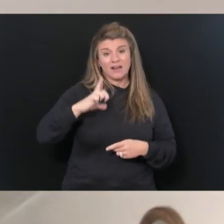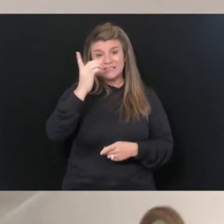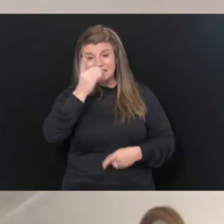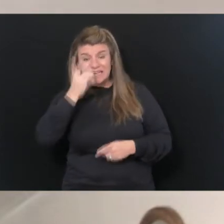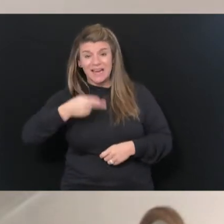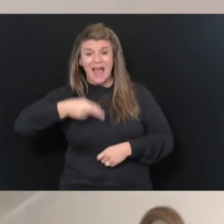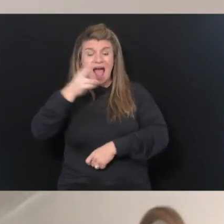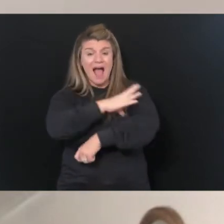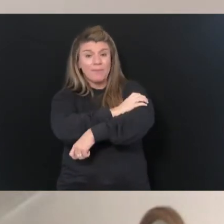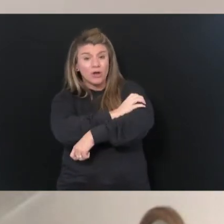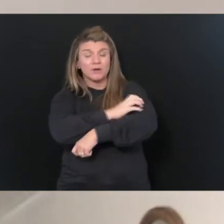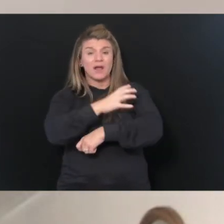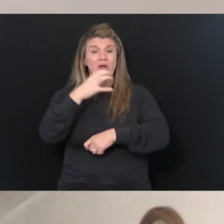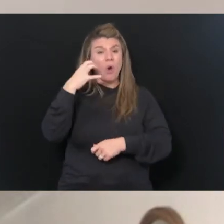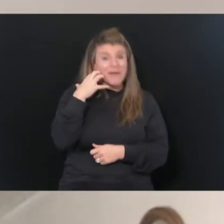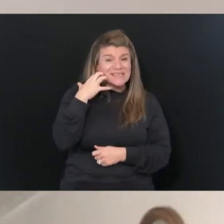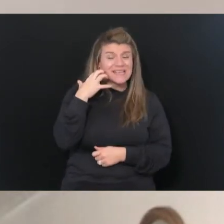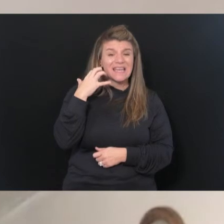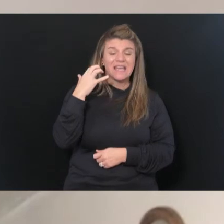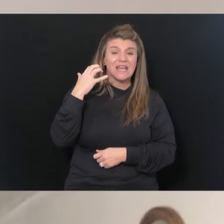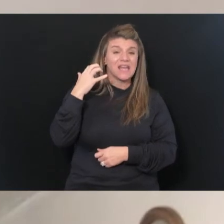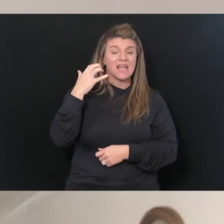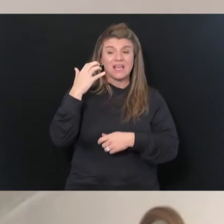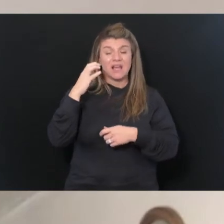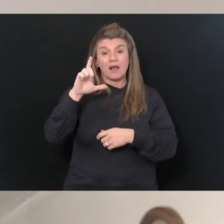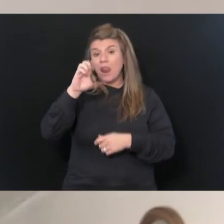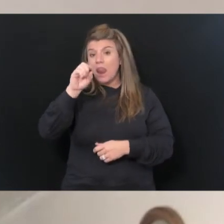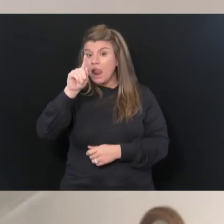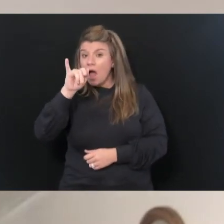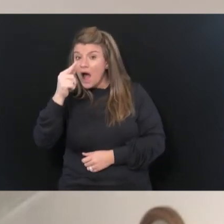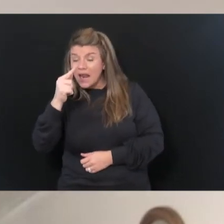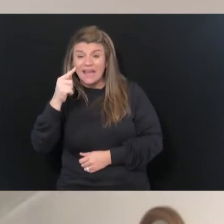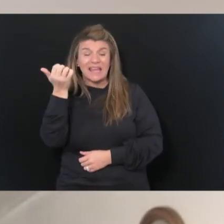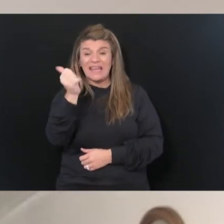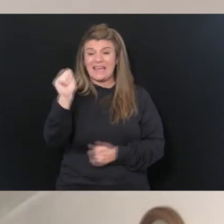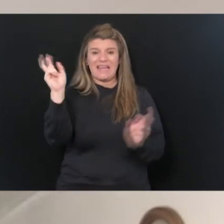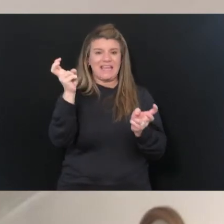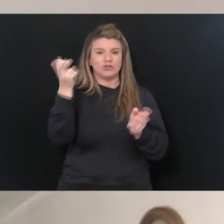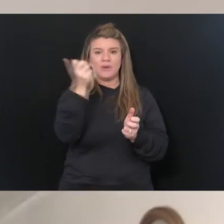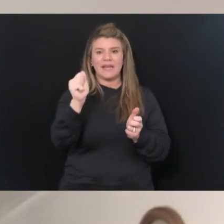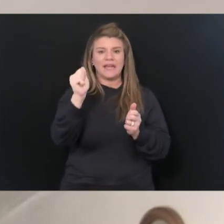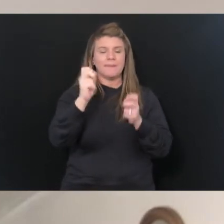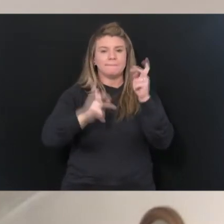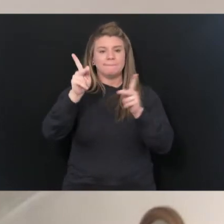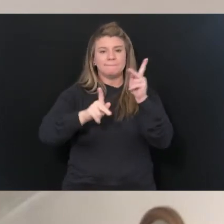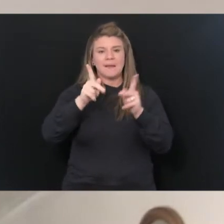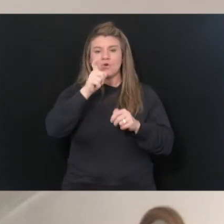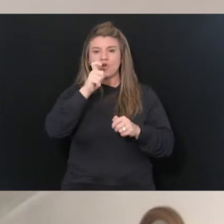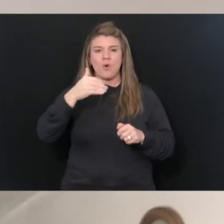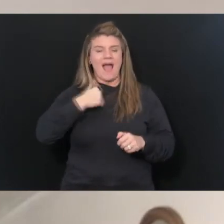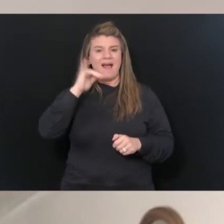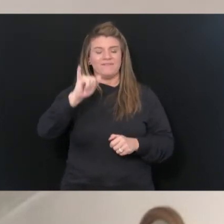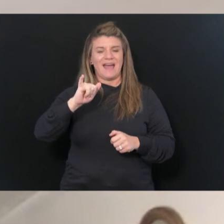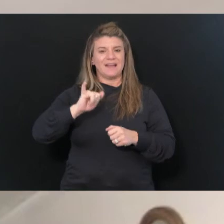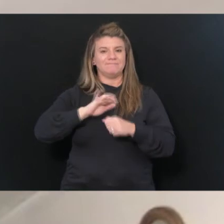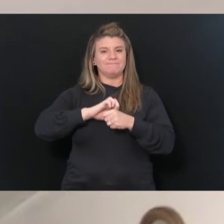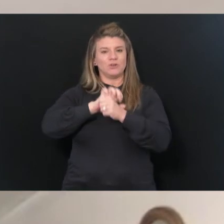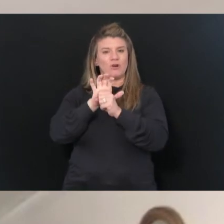pressure, obesity, blood clotting problems, anybody who has a disease that compromises their immune